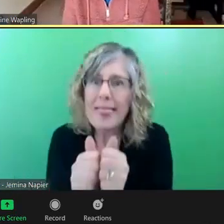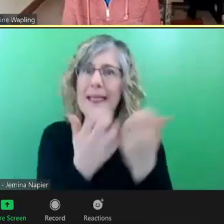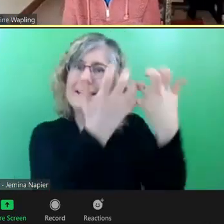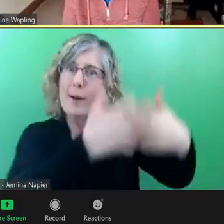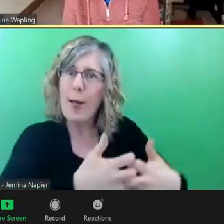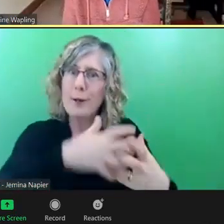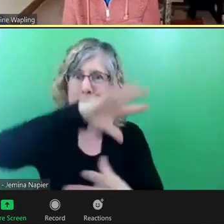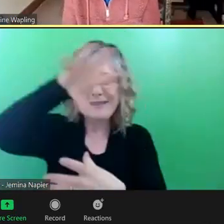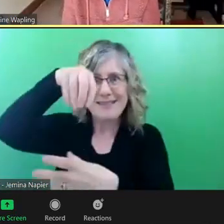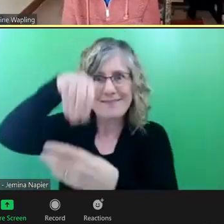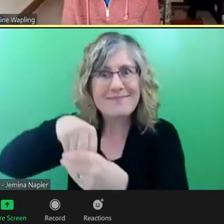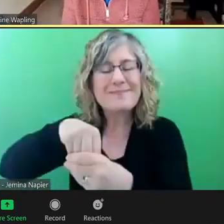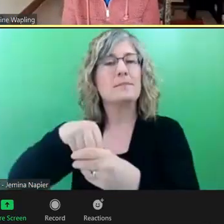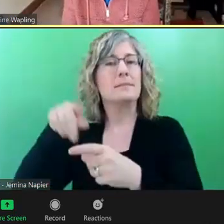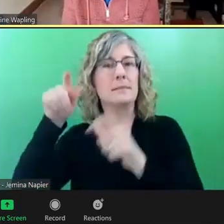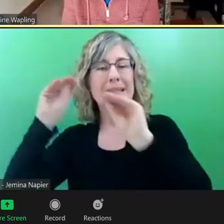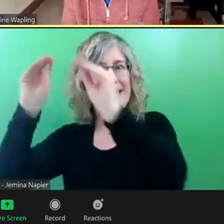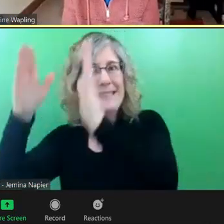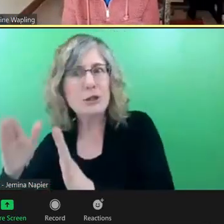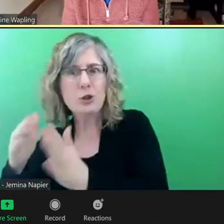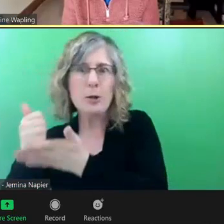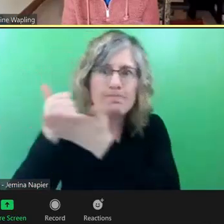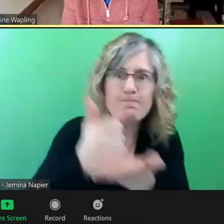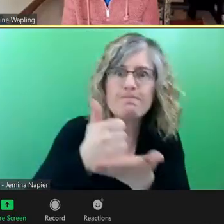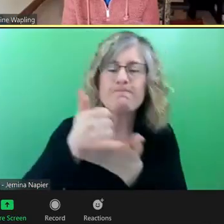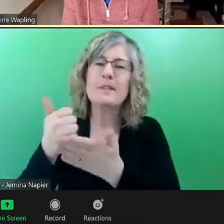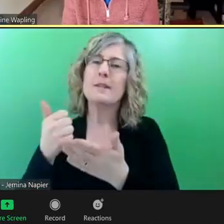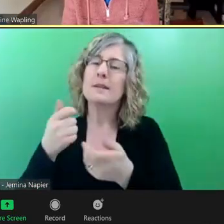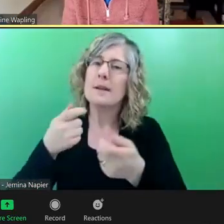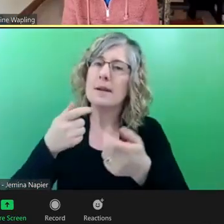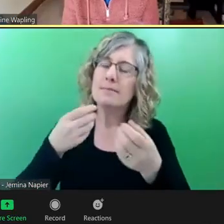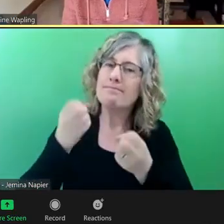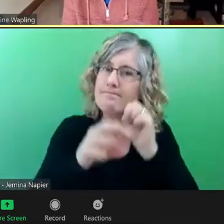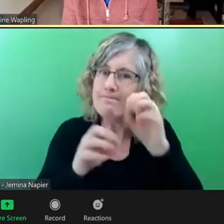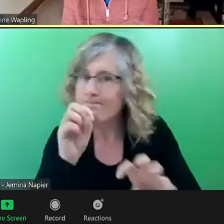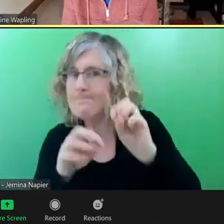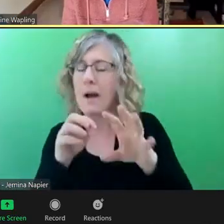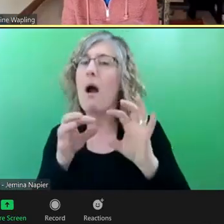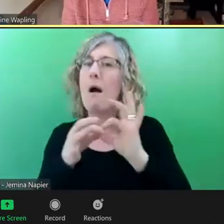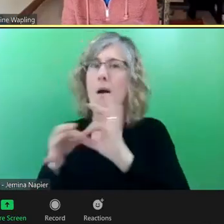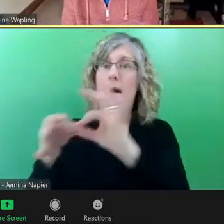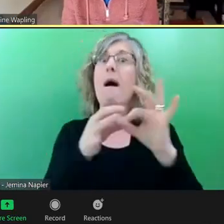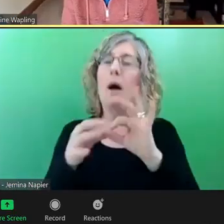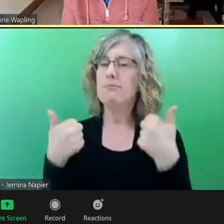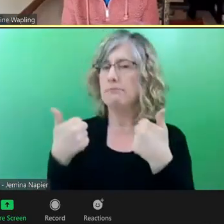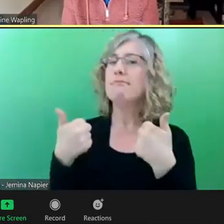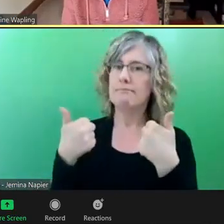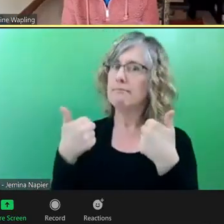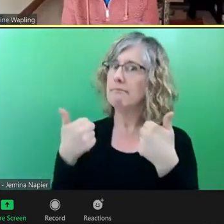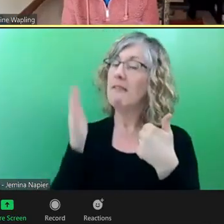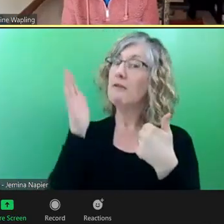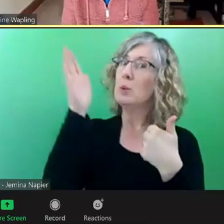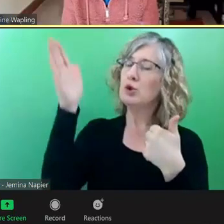package of interventions working together. And then I see a really promising future, I think, for